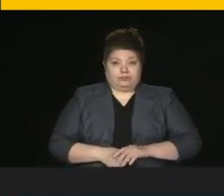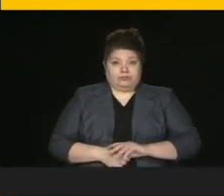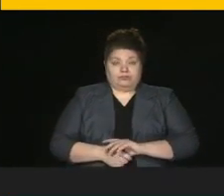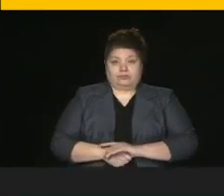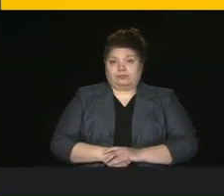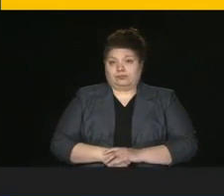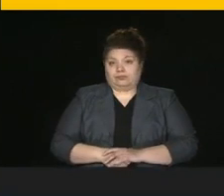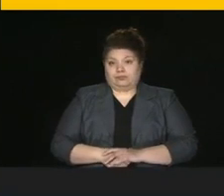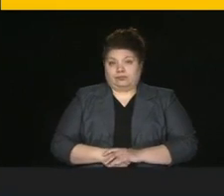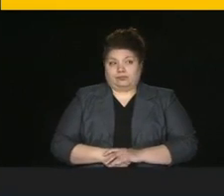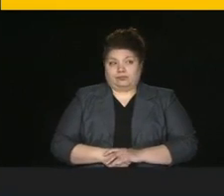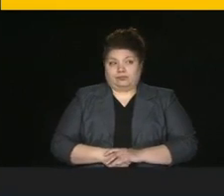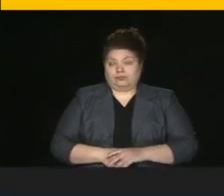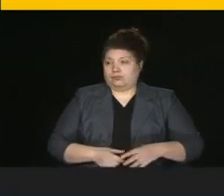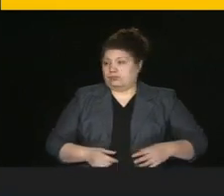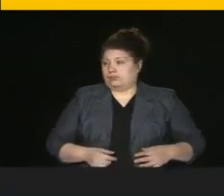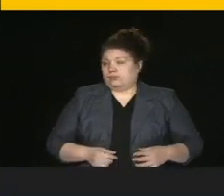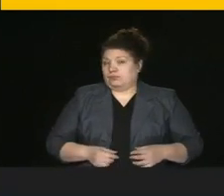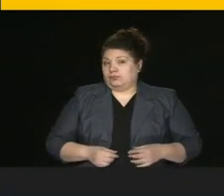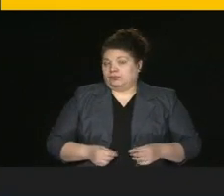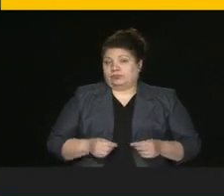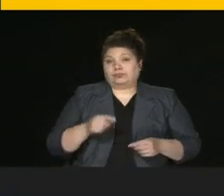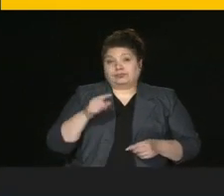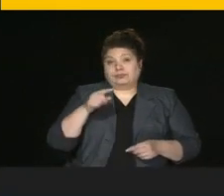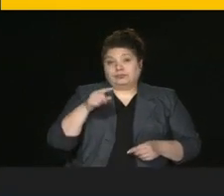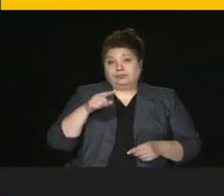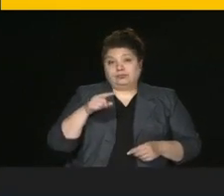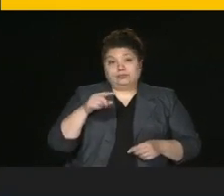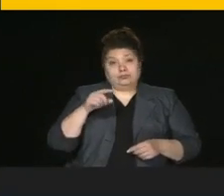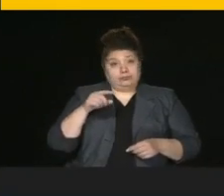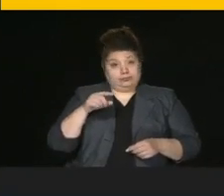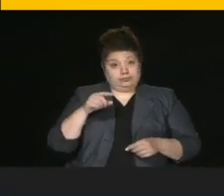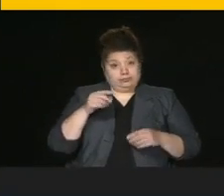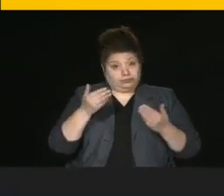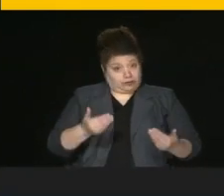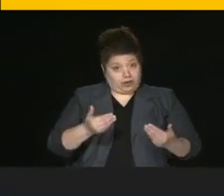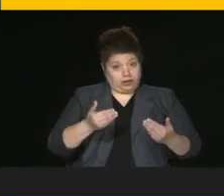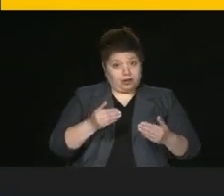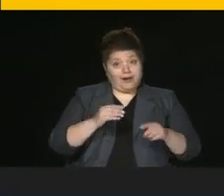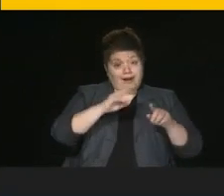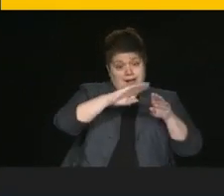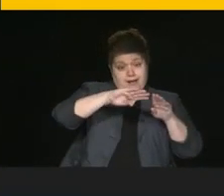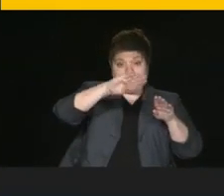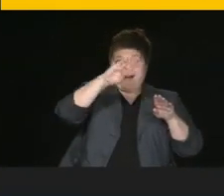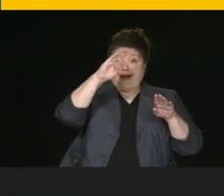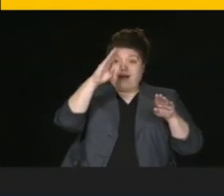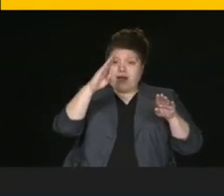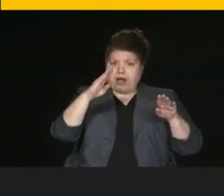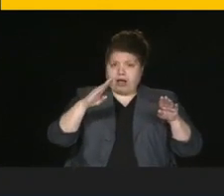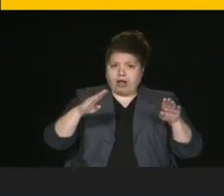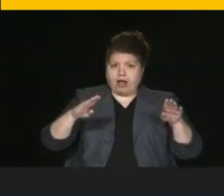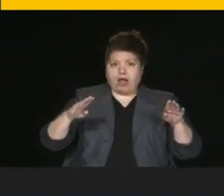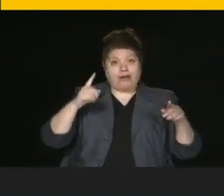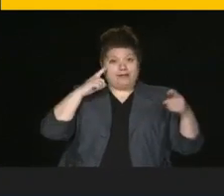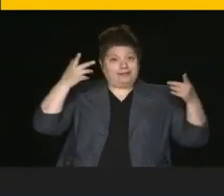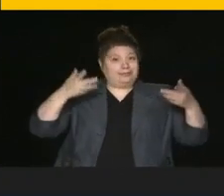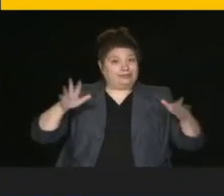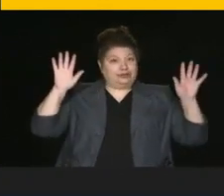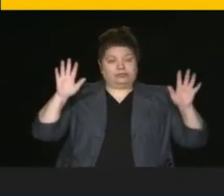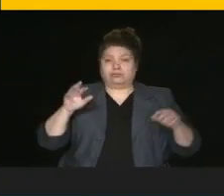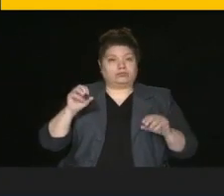That could cause another wave or an outbreak. So that needs to be monitored very carefully. Clearly,